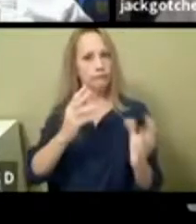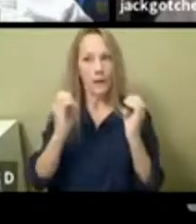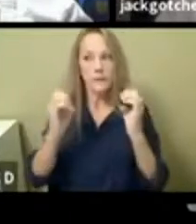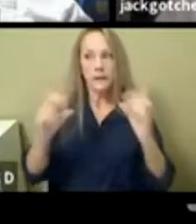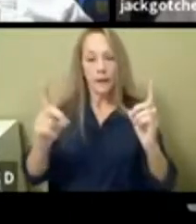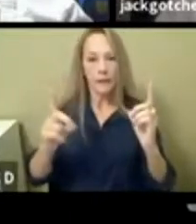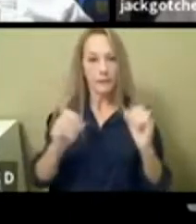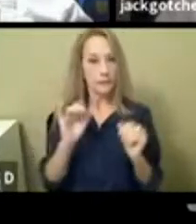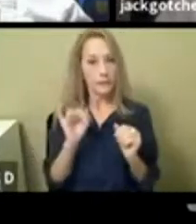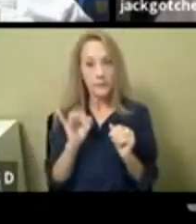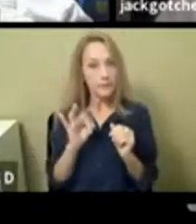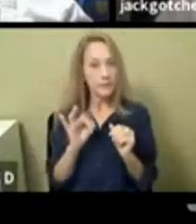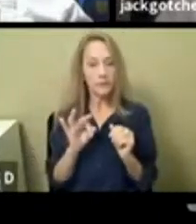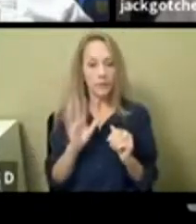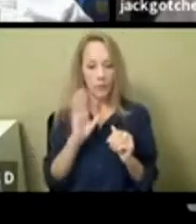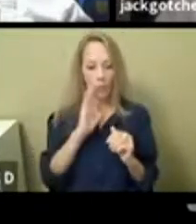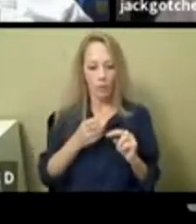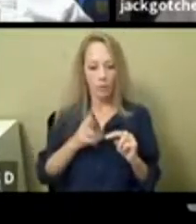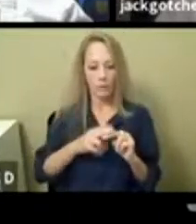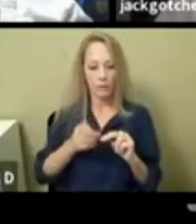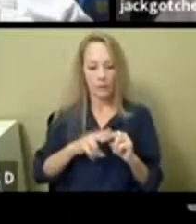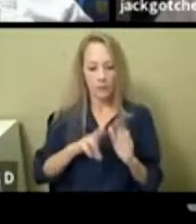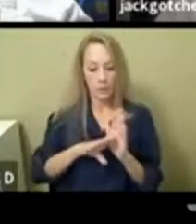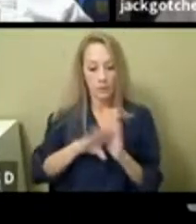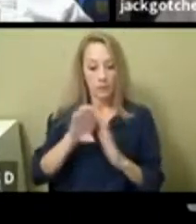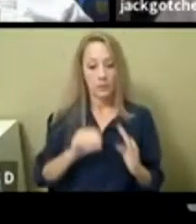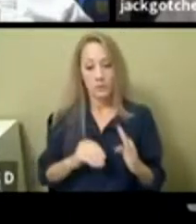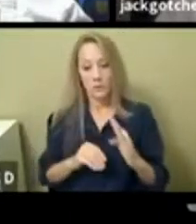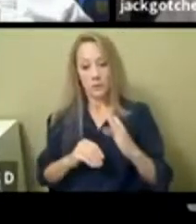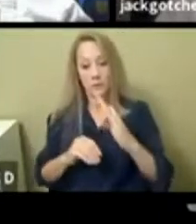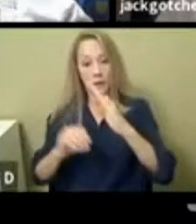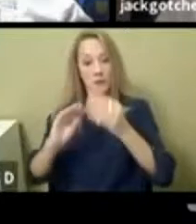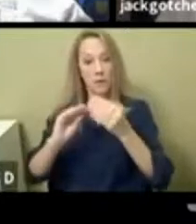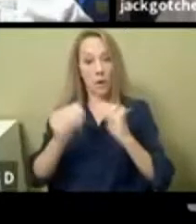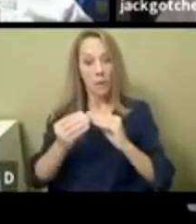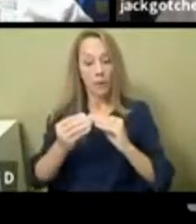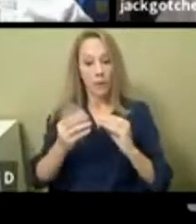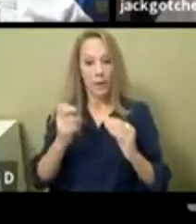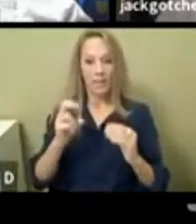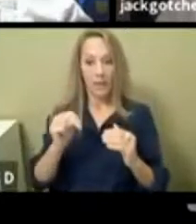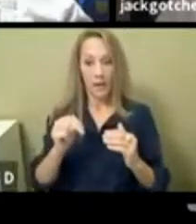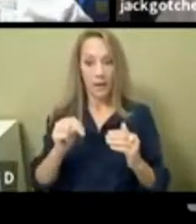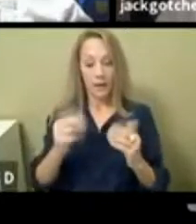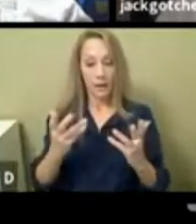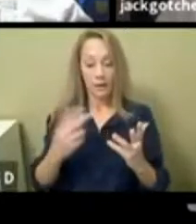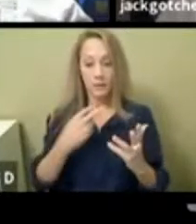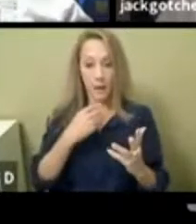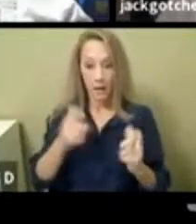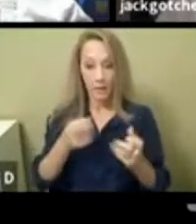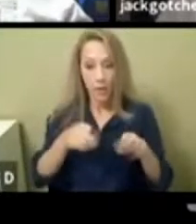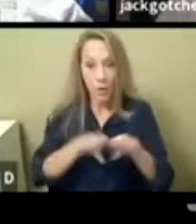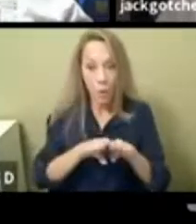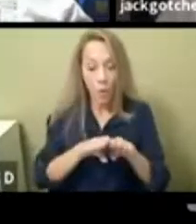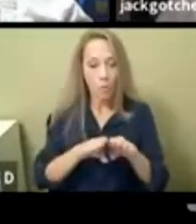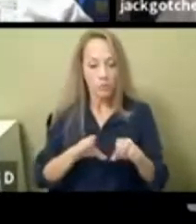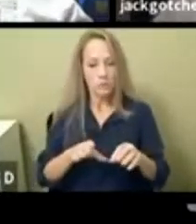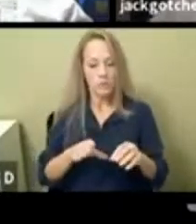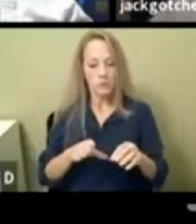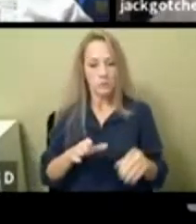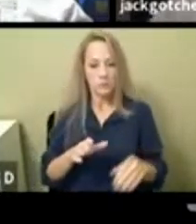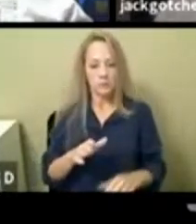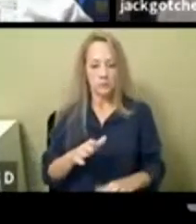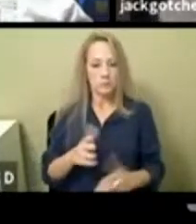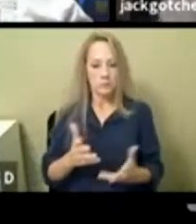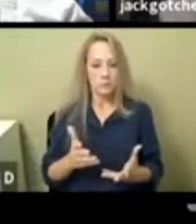escalation and we try to come up with some sort of plan to, close things down. It could very well backfire. So we really need to